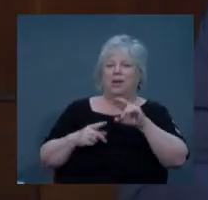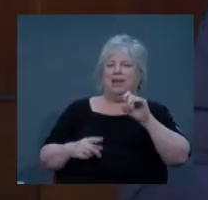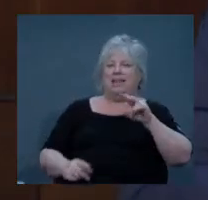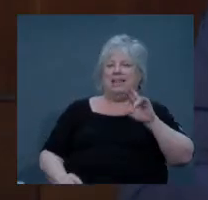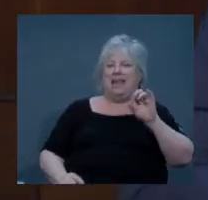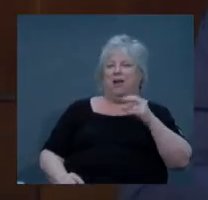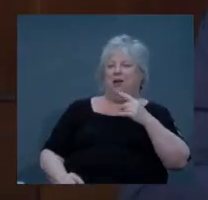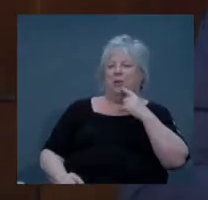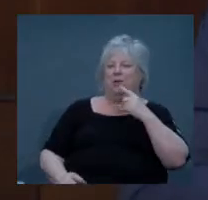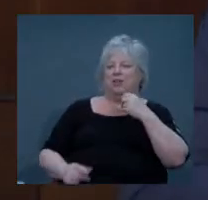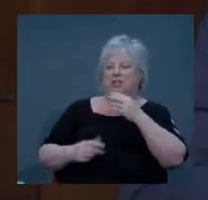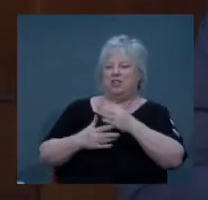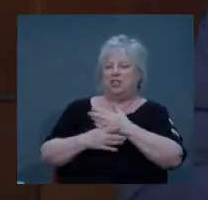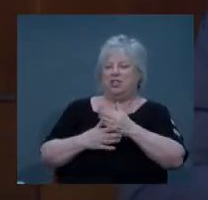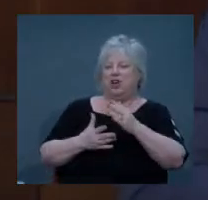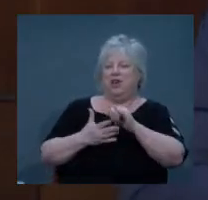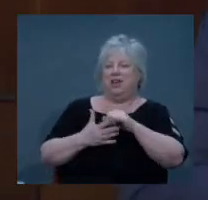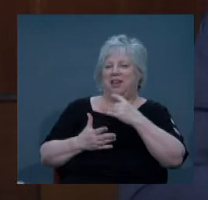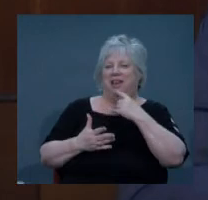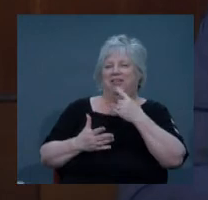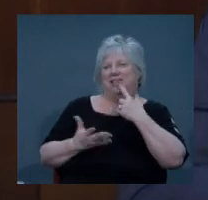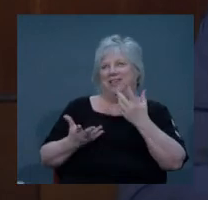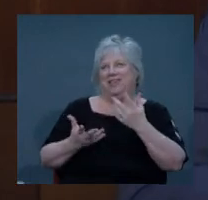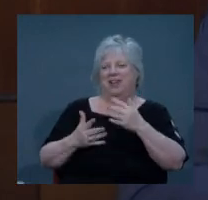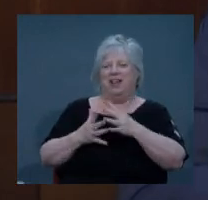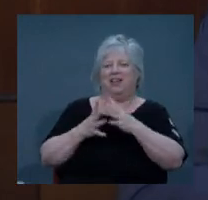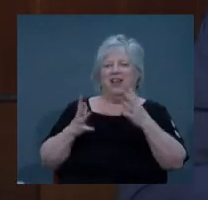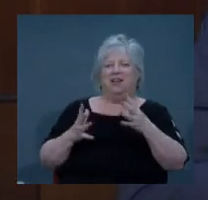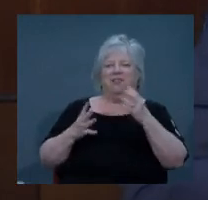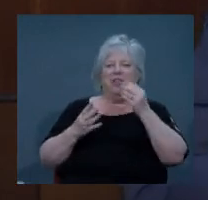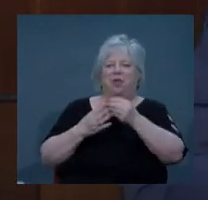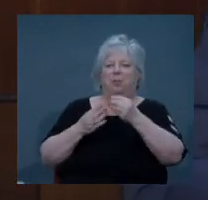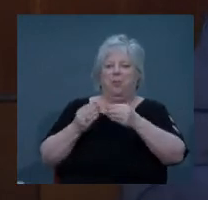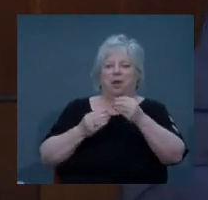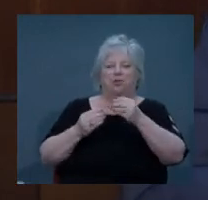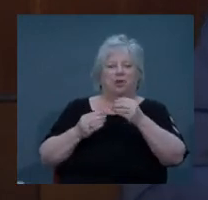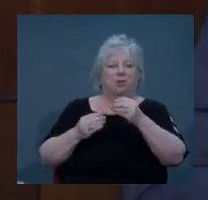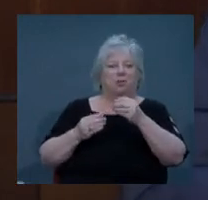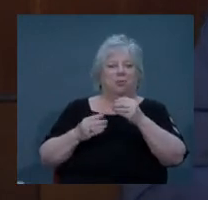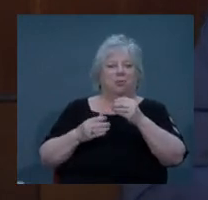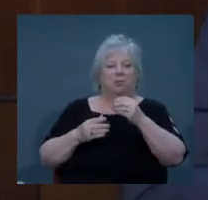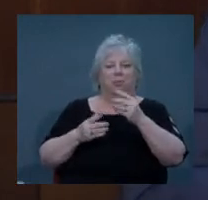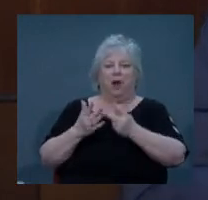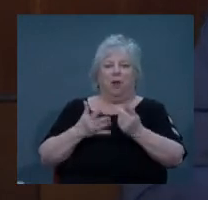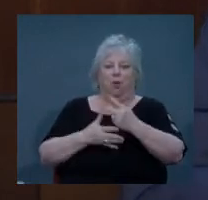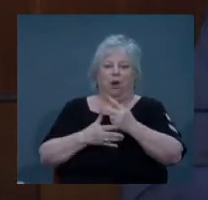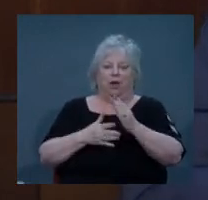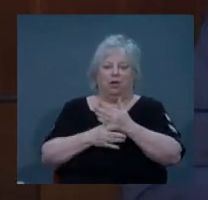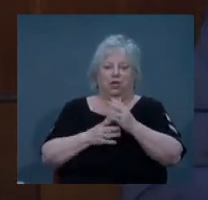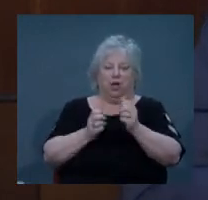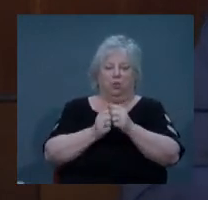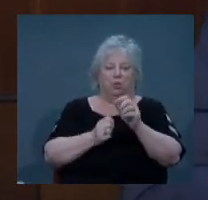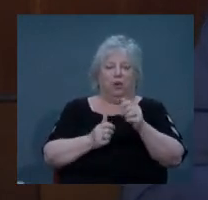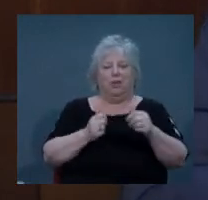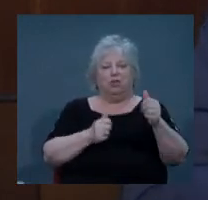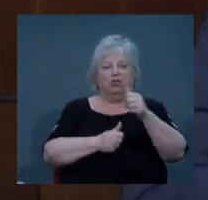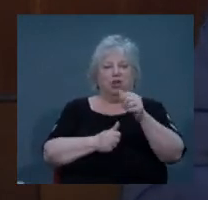sharing that a lot of the budget priorities that were shared between our Chief